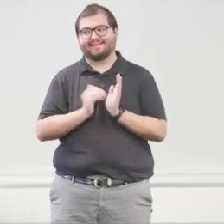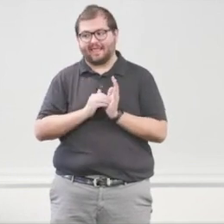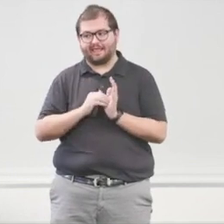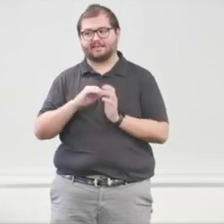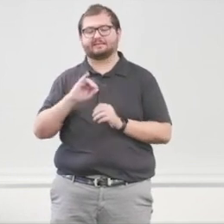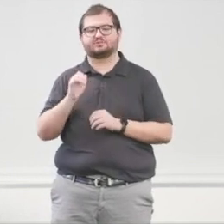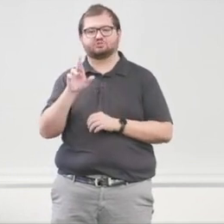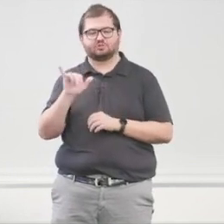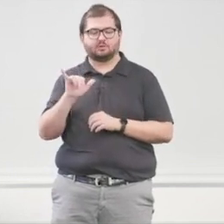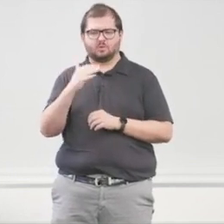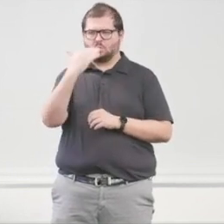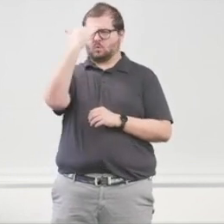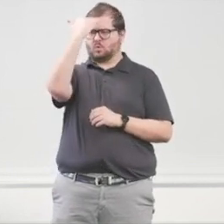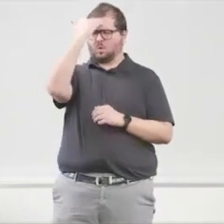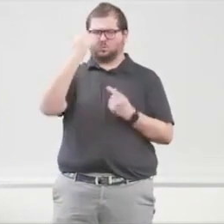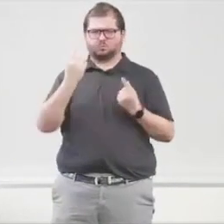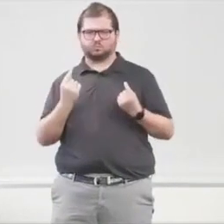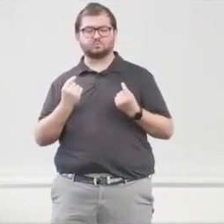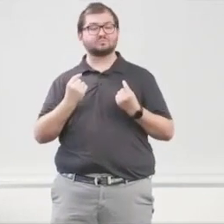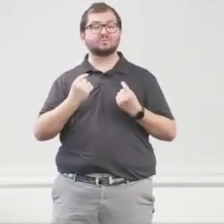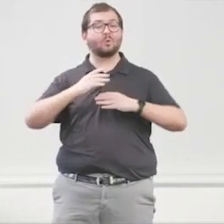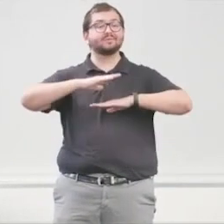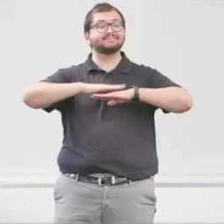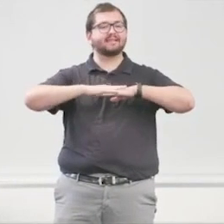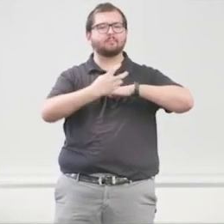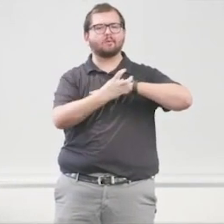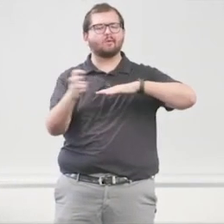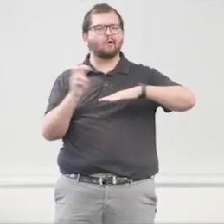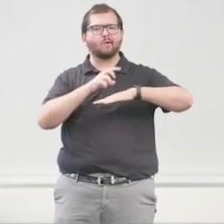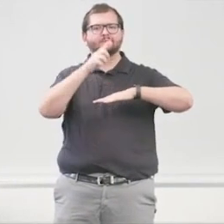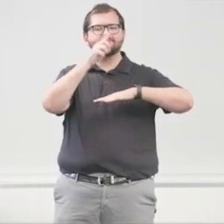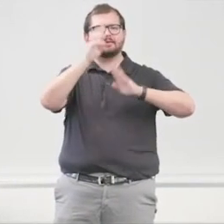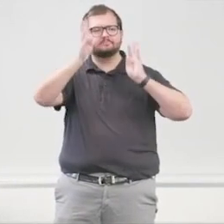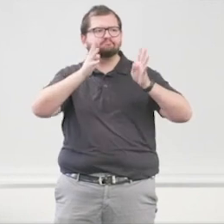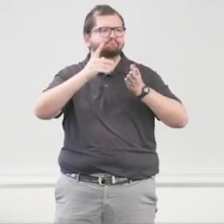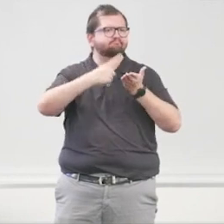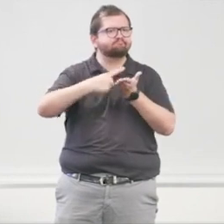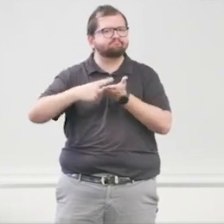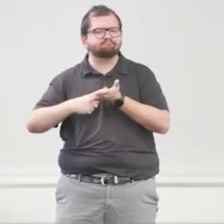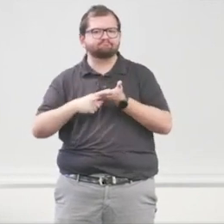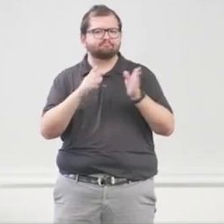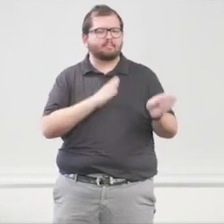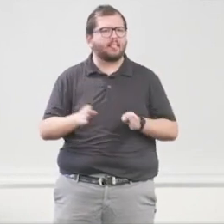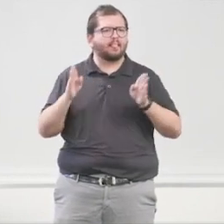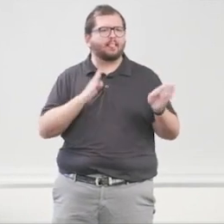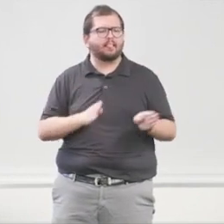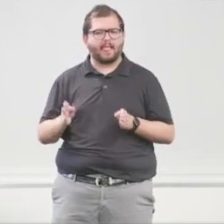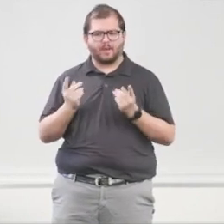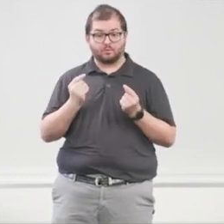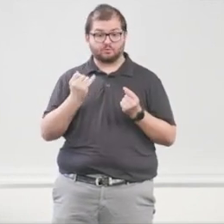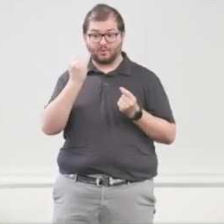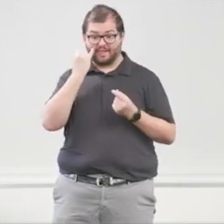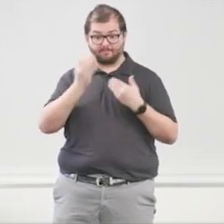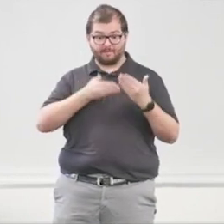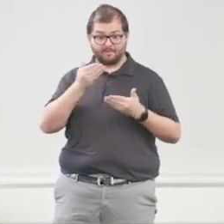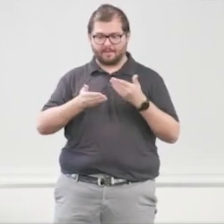going to do in these events and practice it. Do a tabletop and use your plan to do the tabletop and identify those gaps and make sure you have a